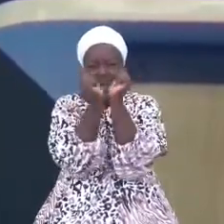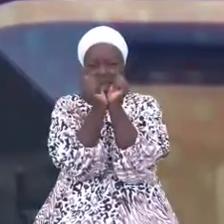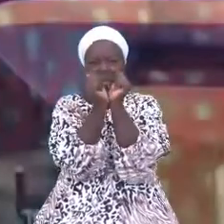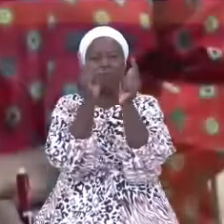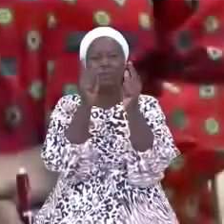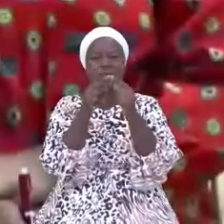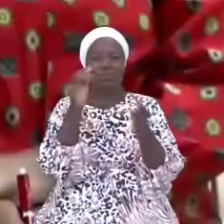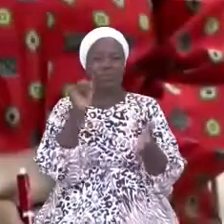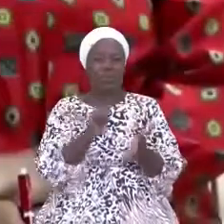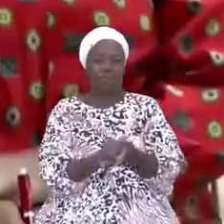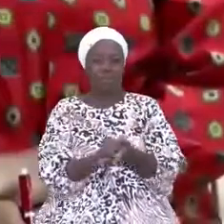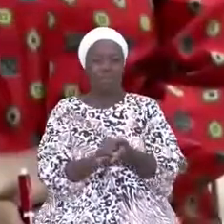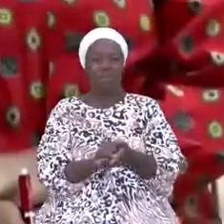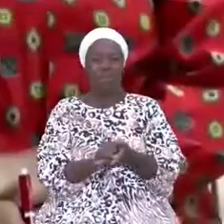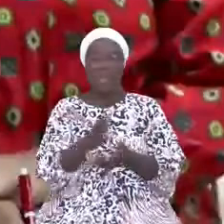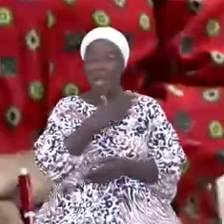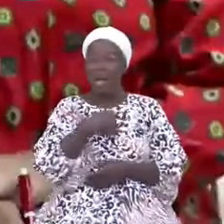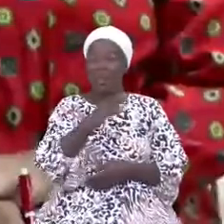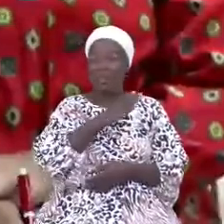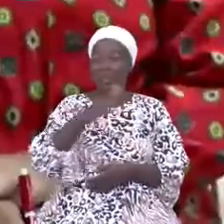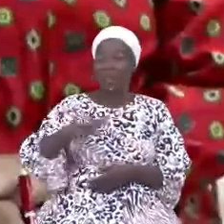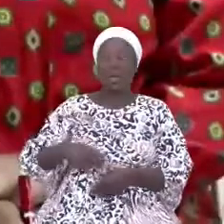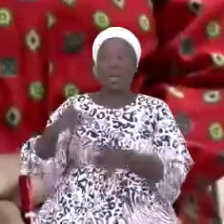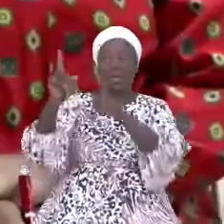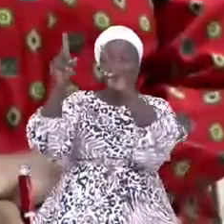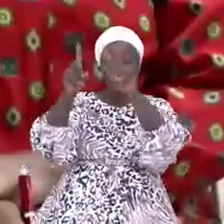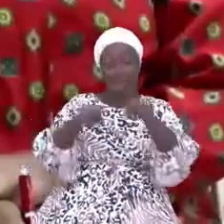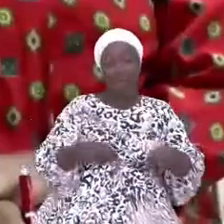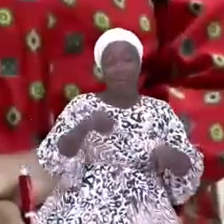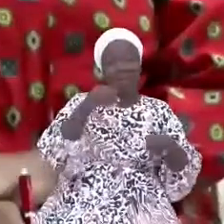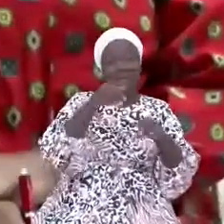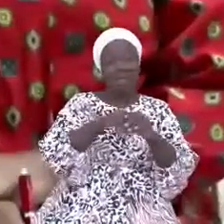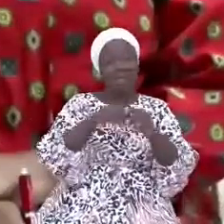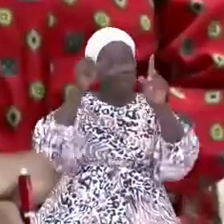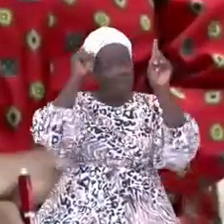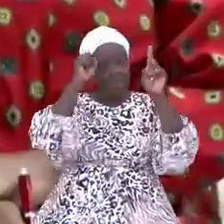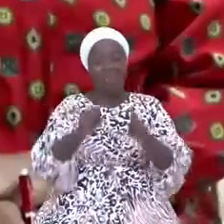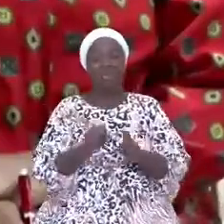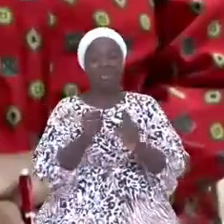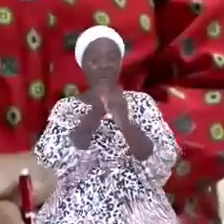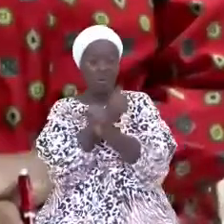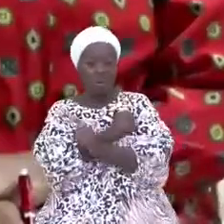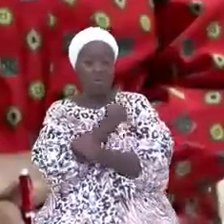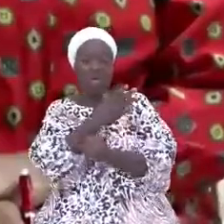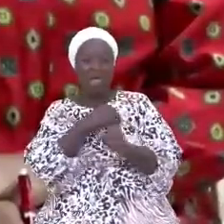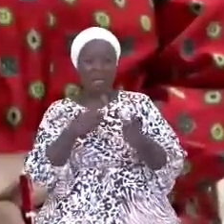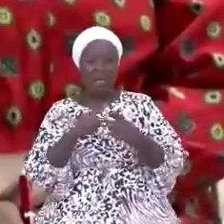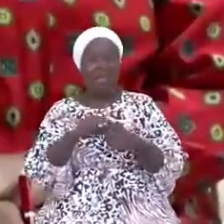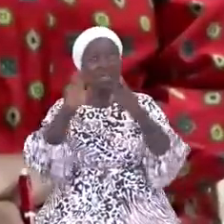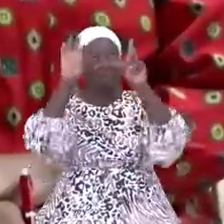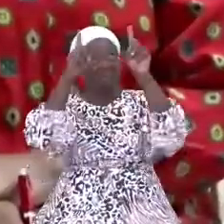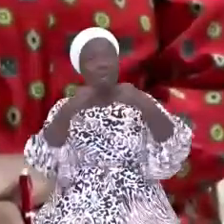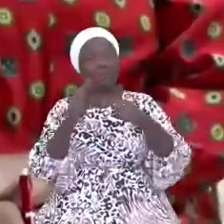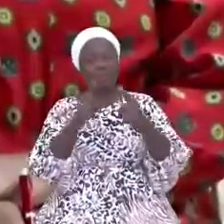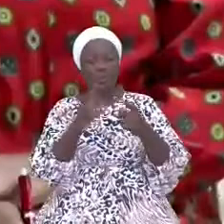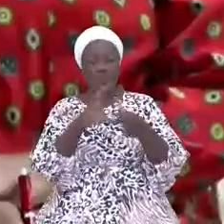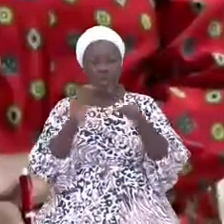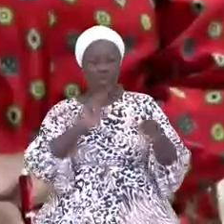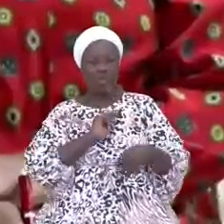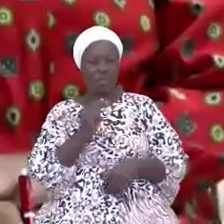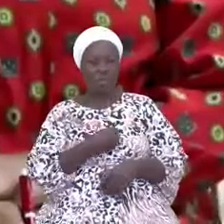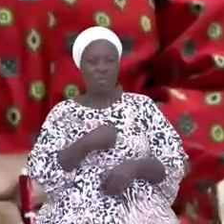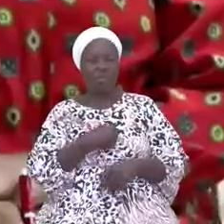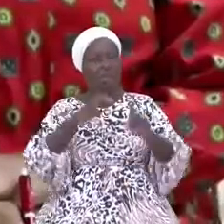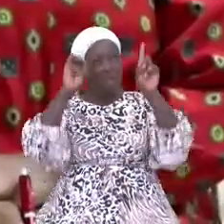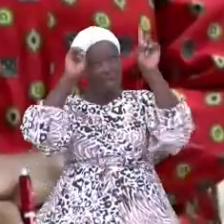addiction. And Christ came in his mediation and he came to release us. He came to